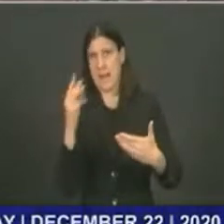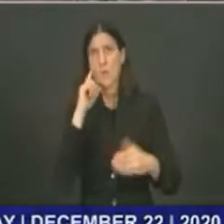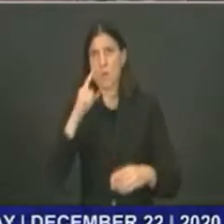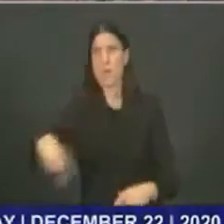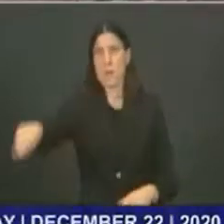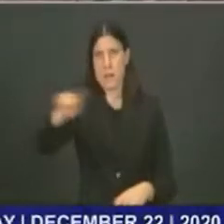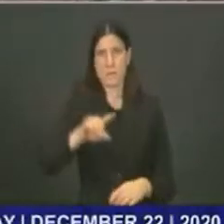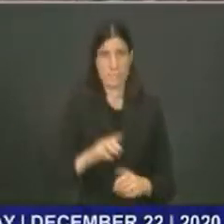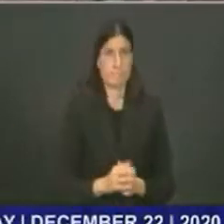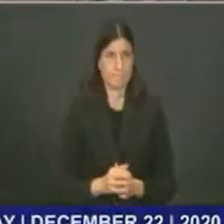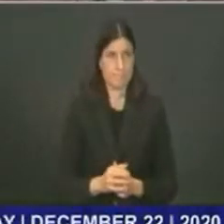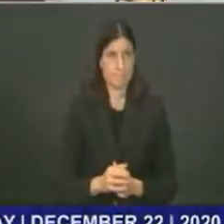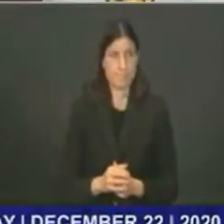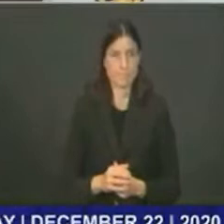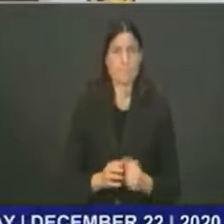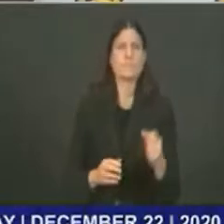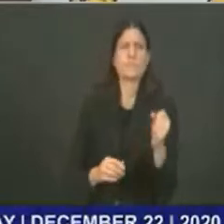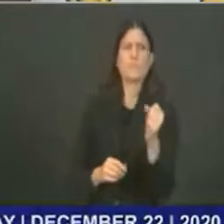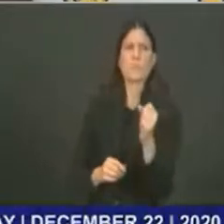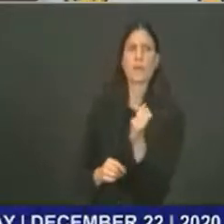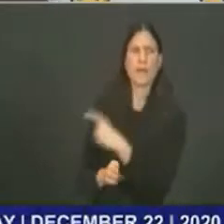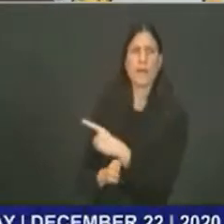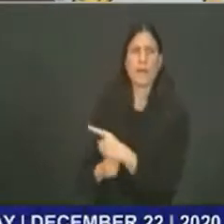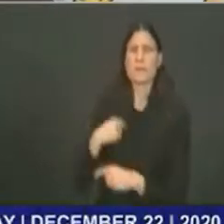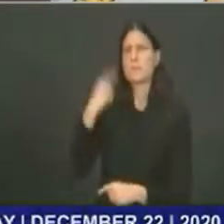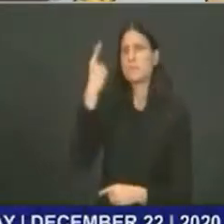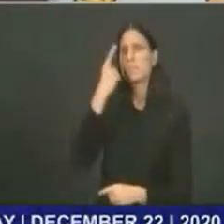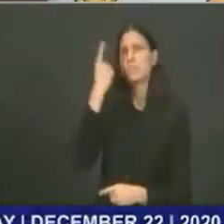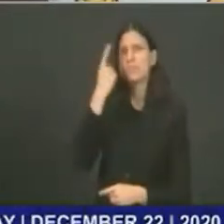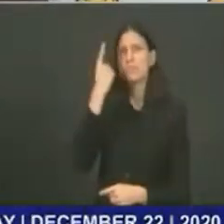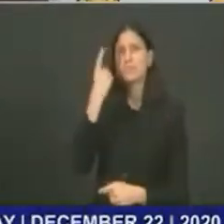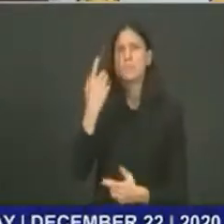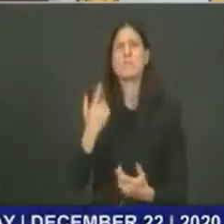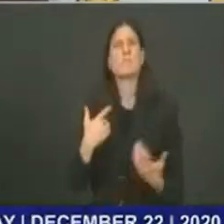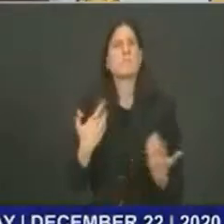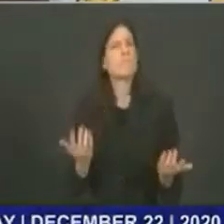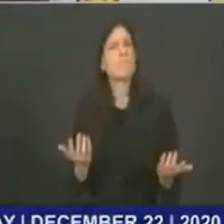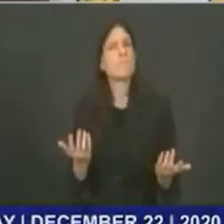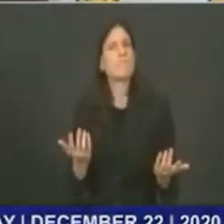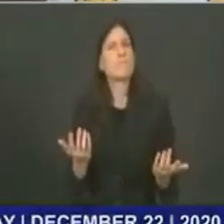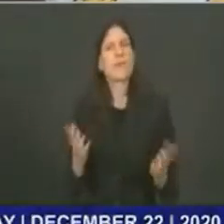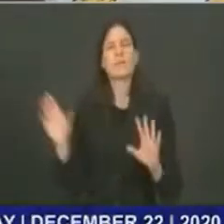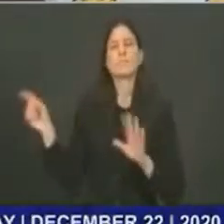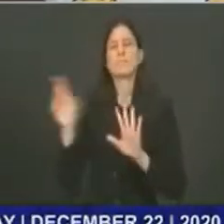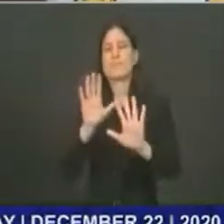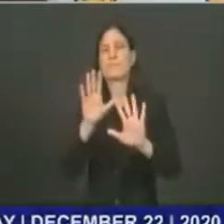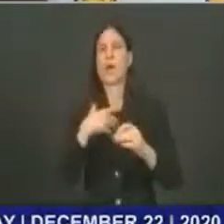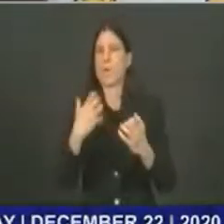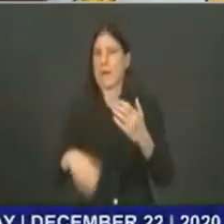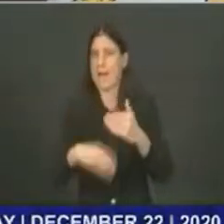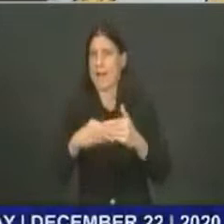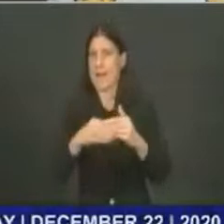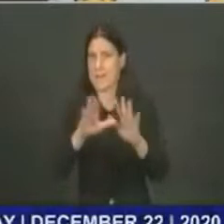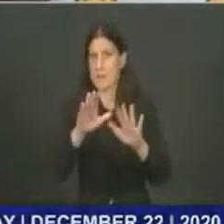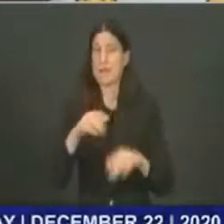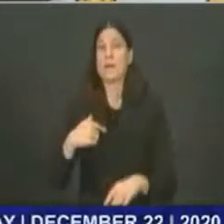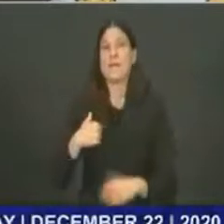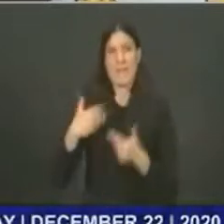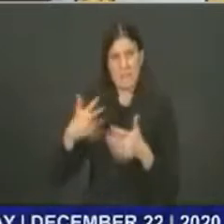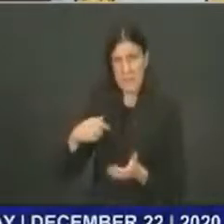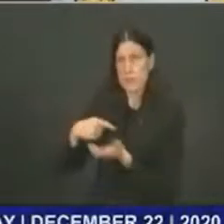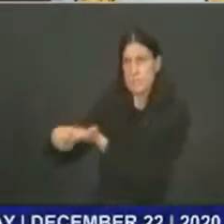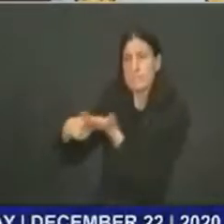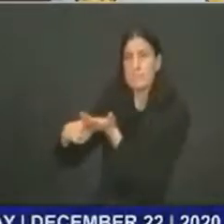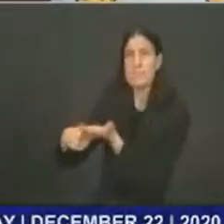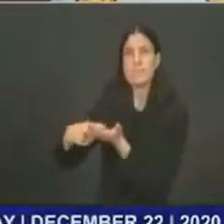I would be open to that. I don't know. I'm not saying yes. We'd have to work with the legislature. It'll cost money. But I want to be clear that